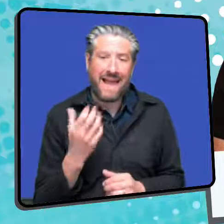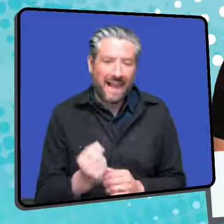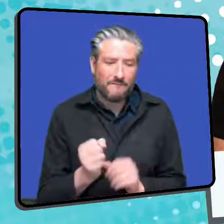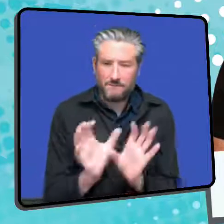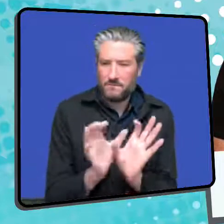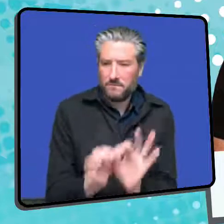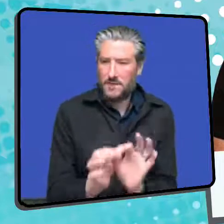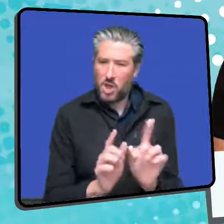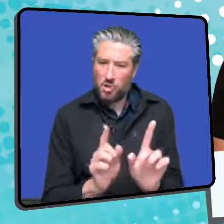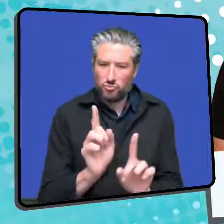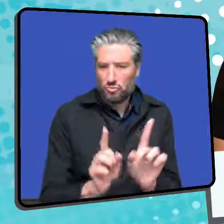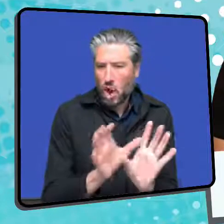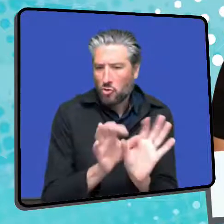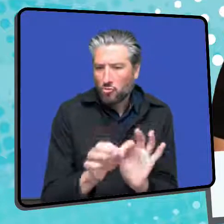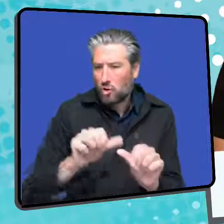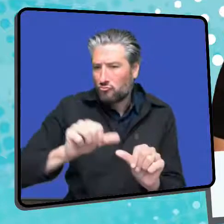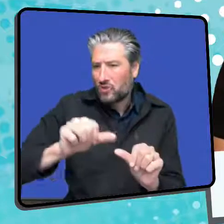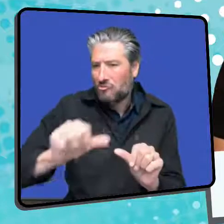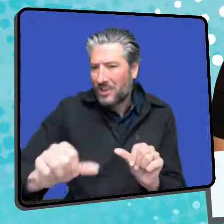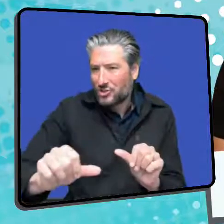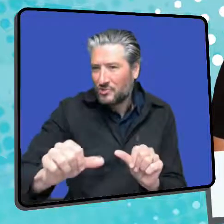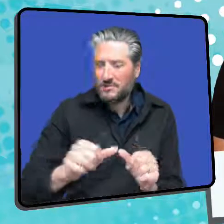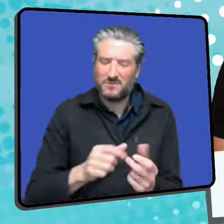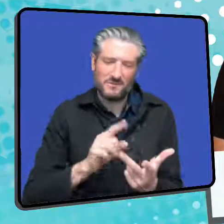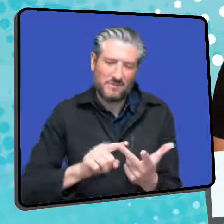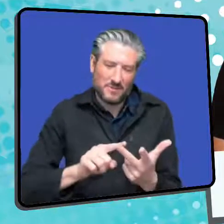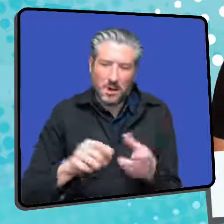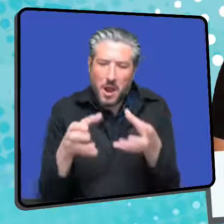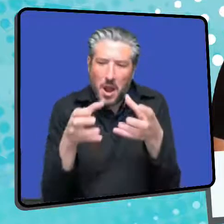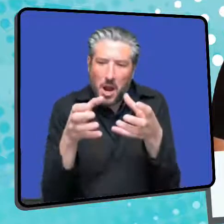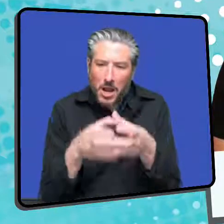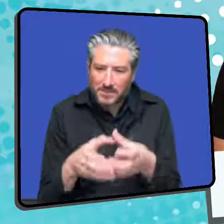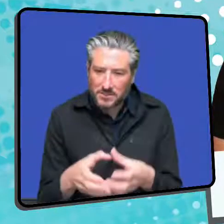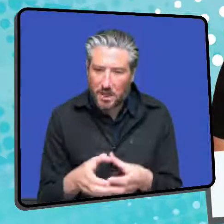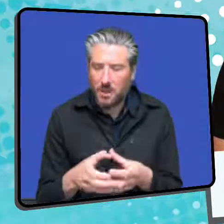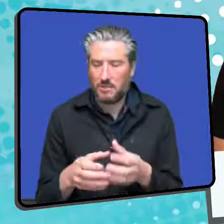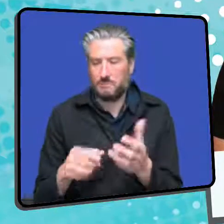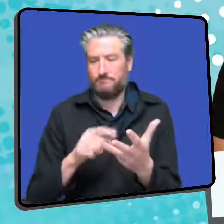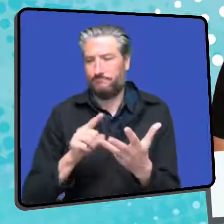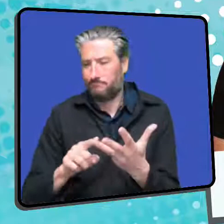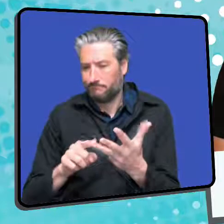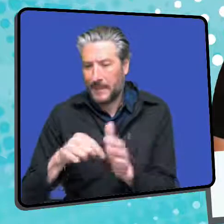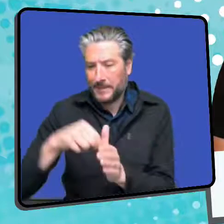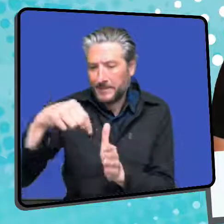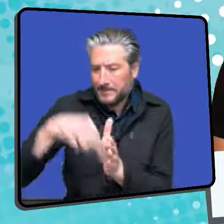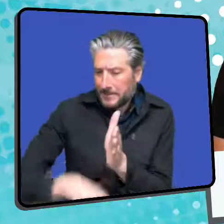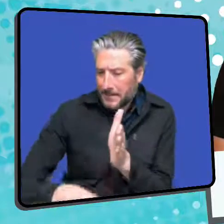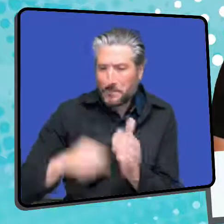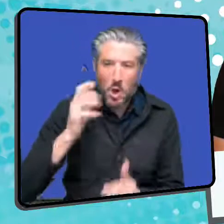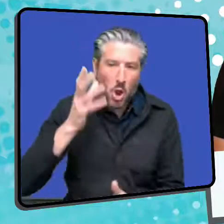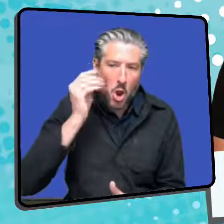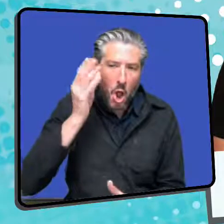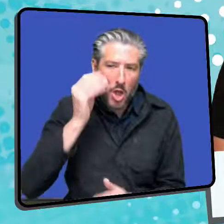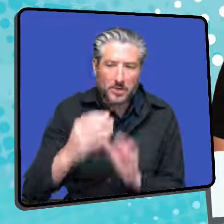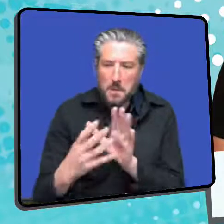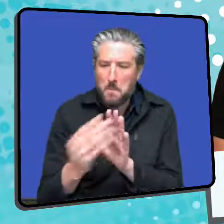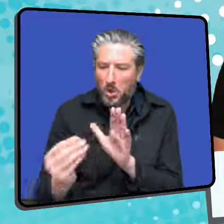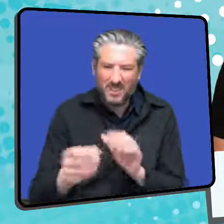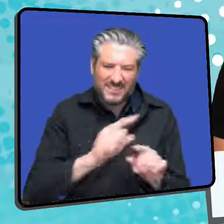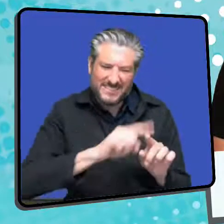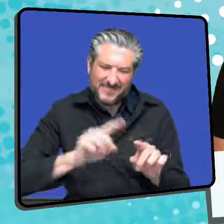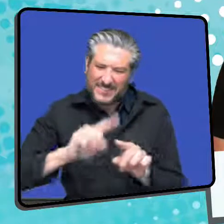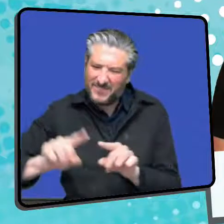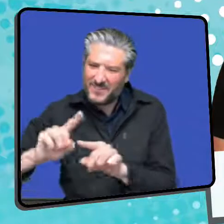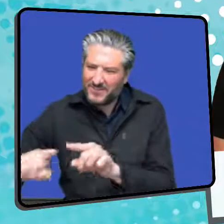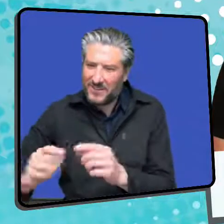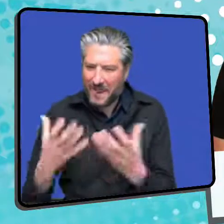classification, and then actually a small section onto deep learning models as well. They are often the most talked about part